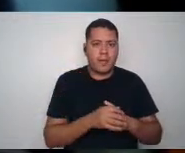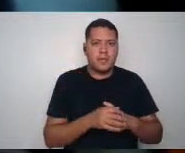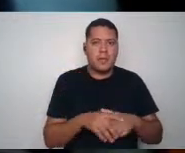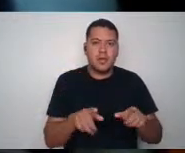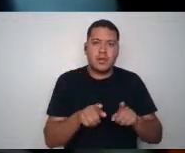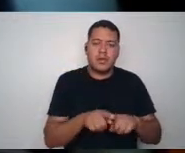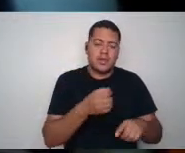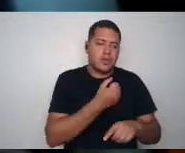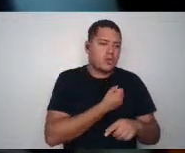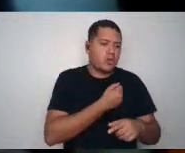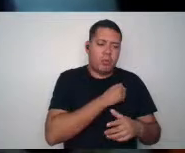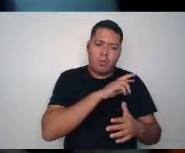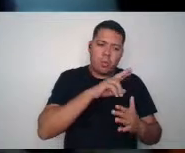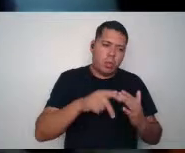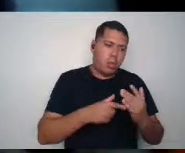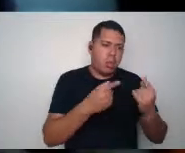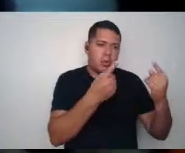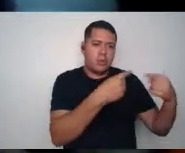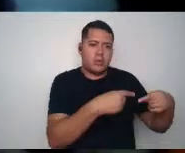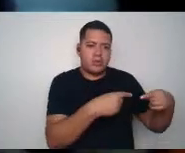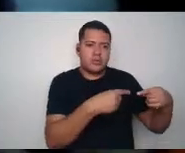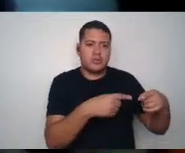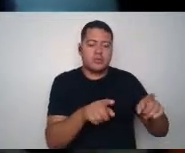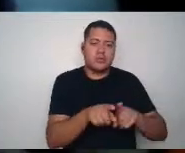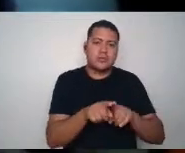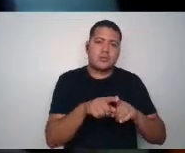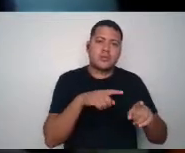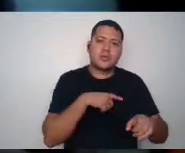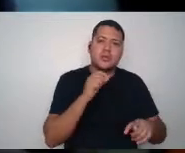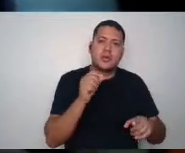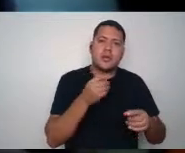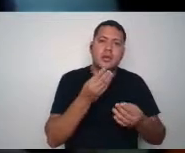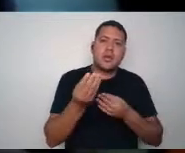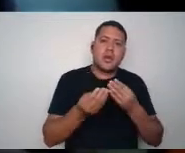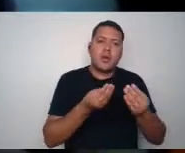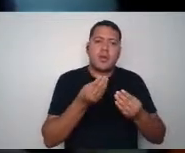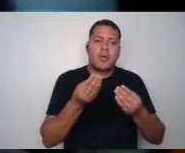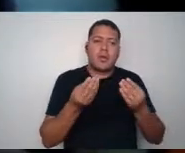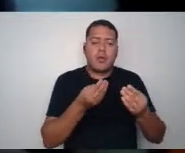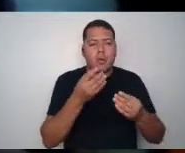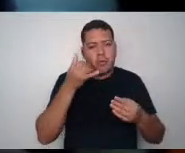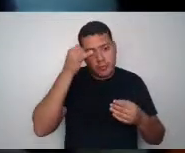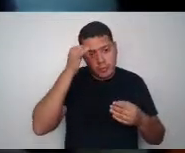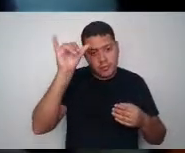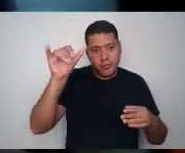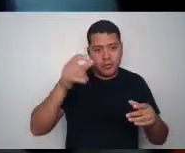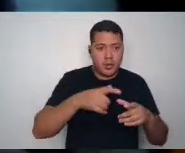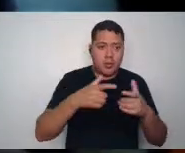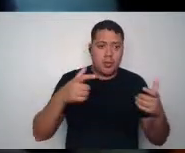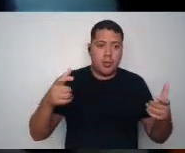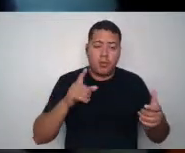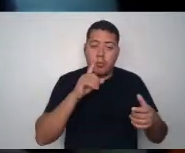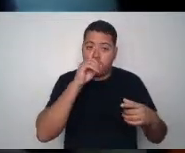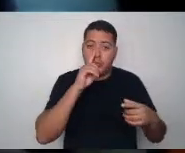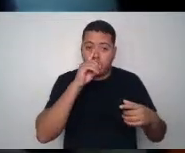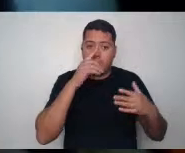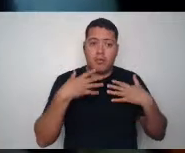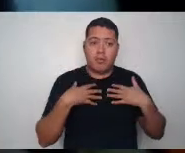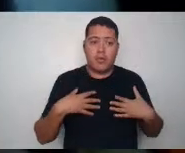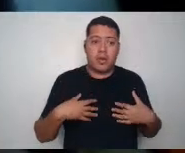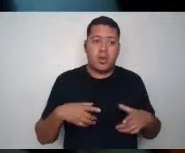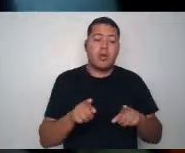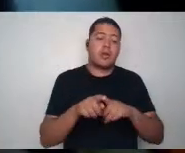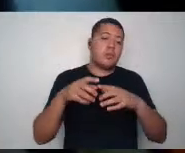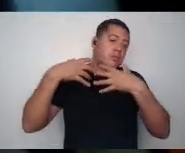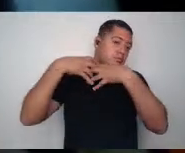employee and many other challenges. So what we try to avoid is the increase of